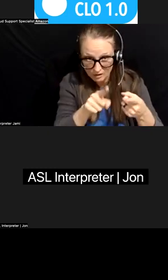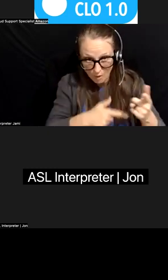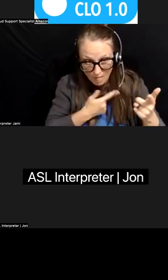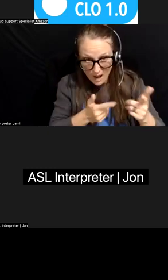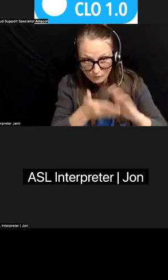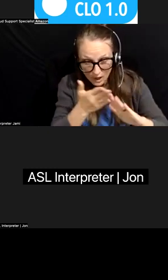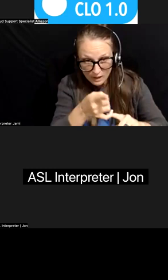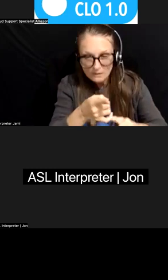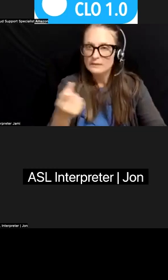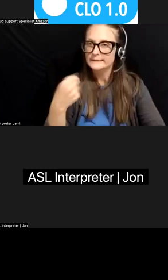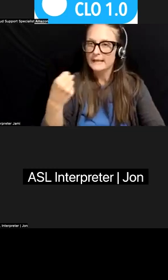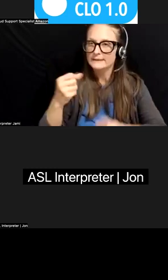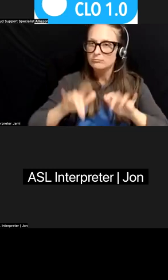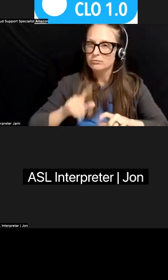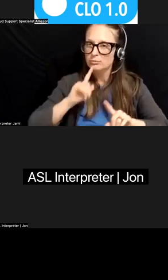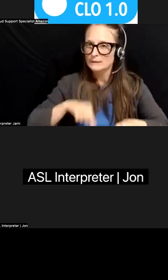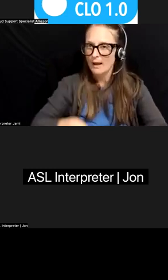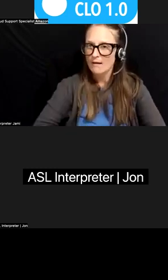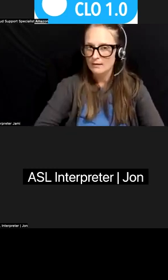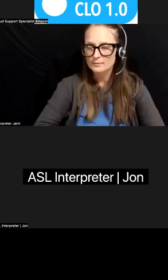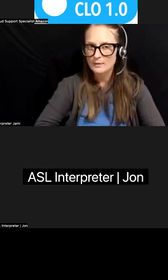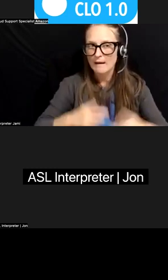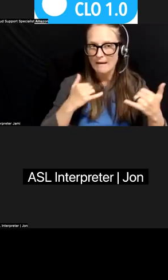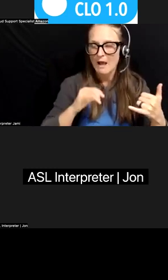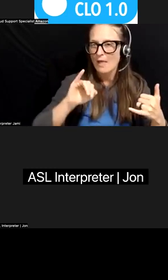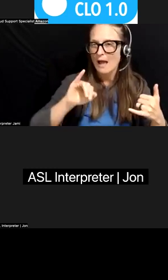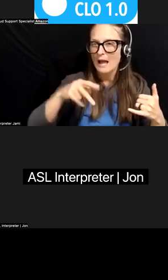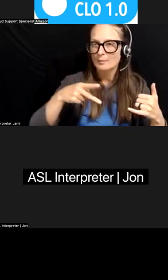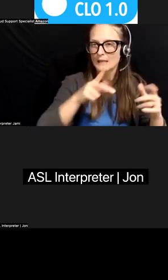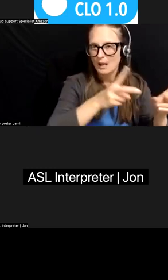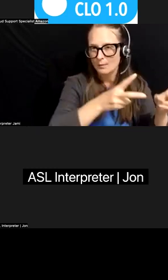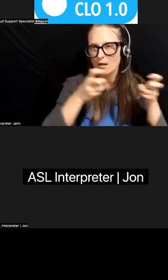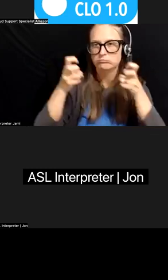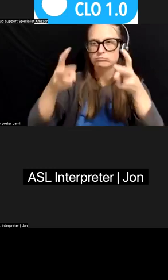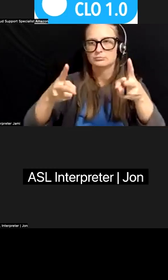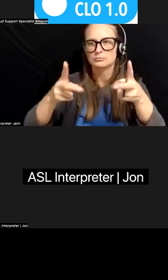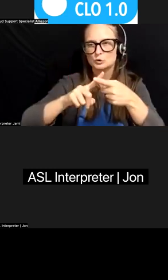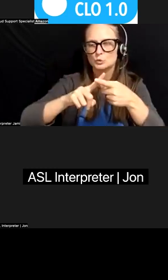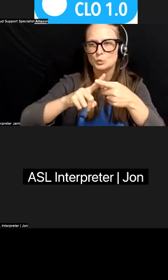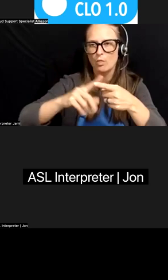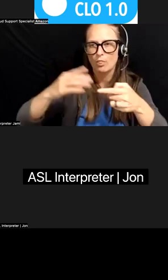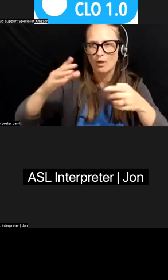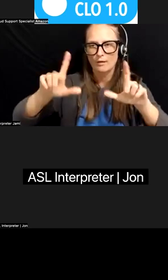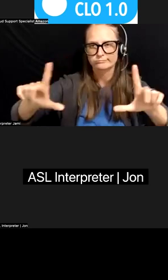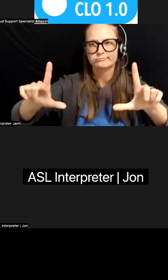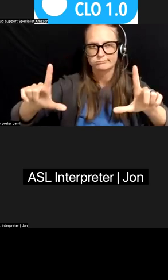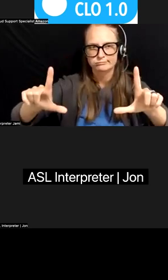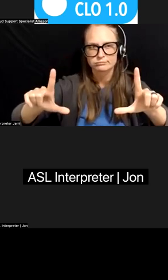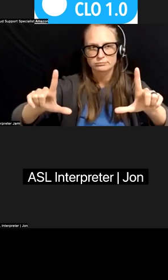And now I'm going to paste that IP in your browser. By pasting in your browser, you can even